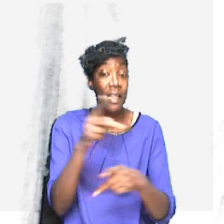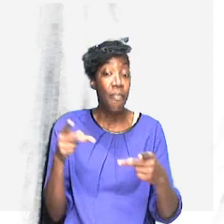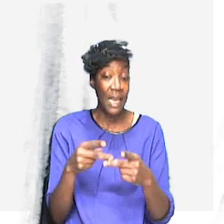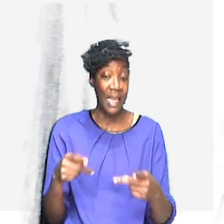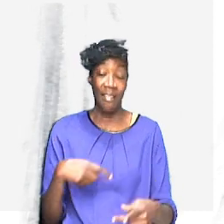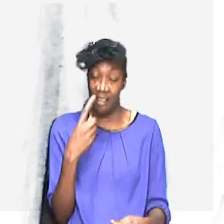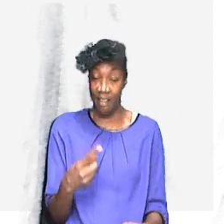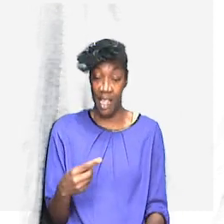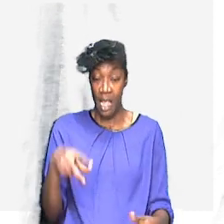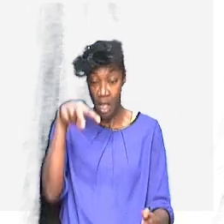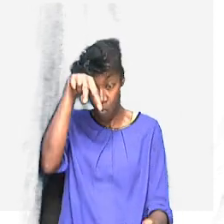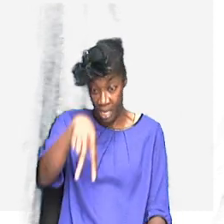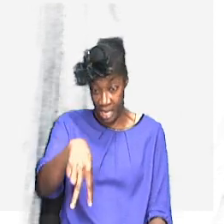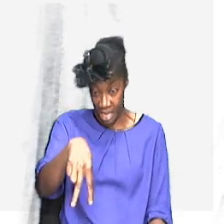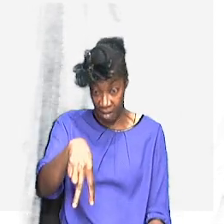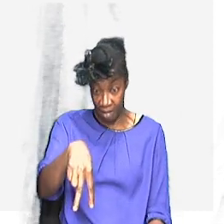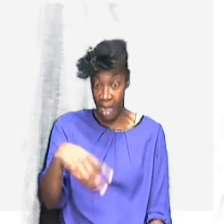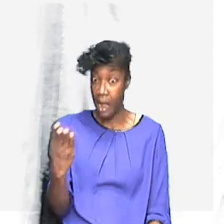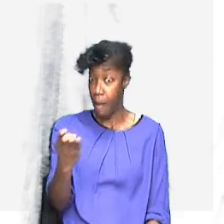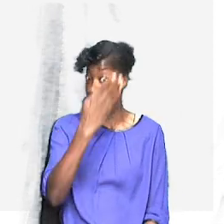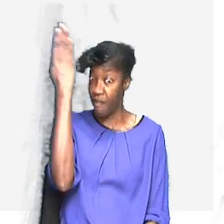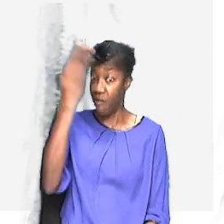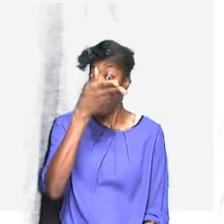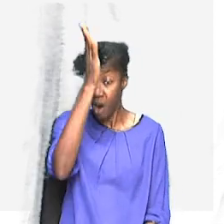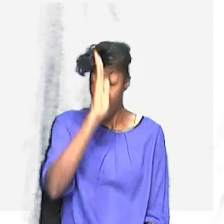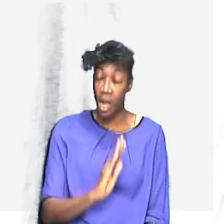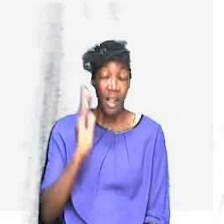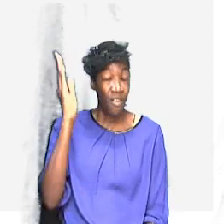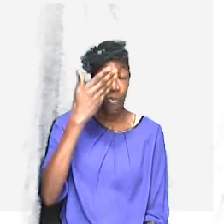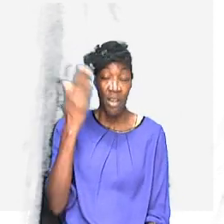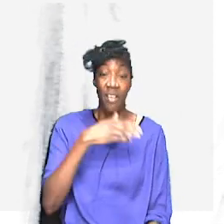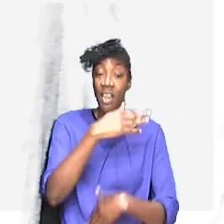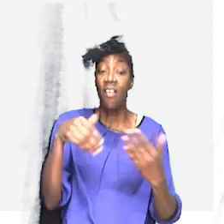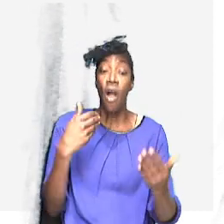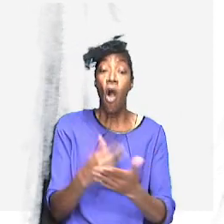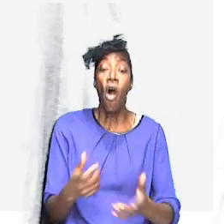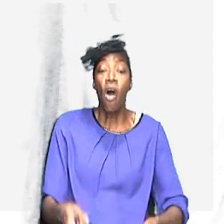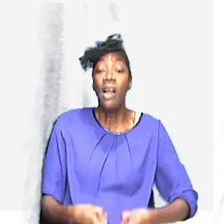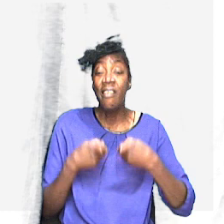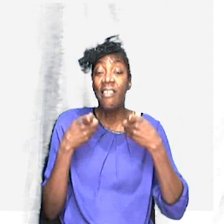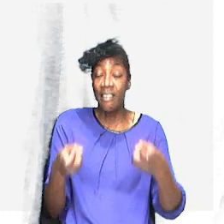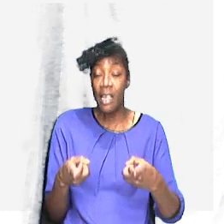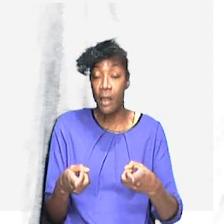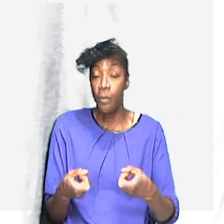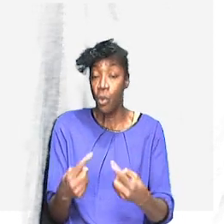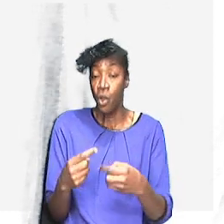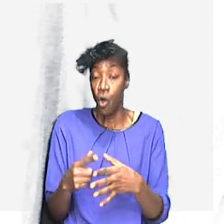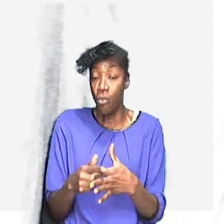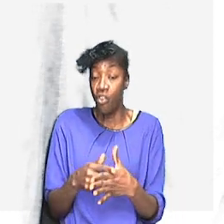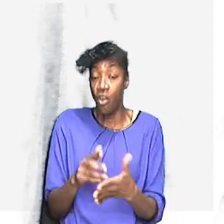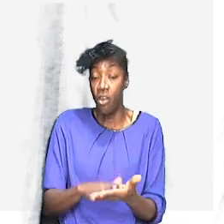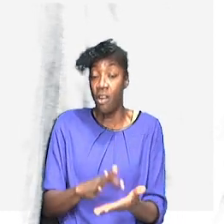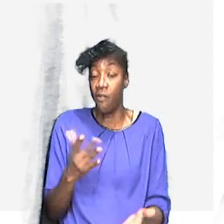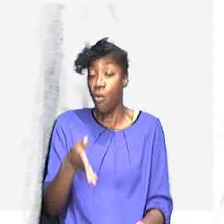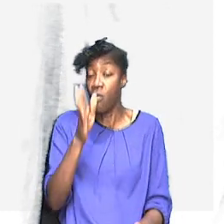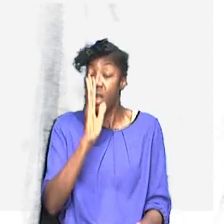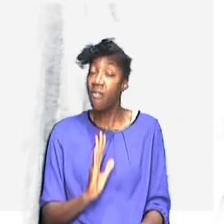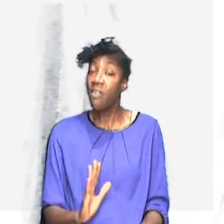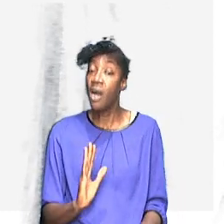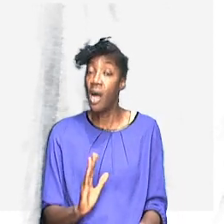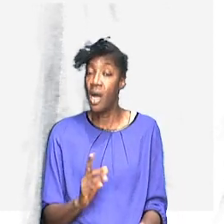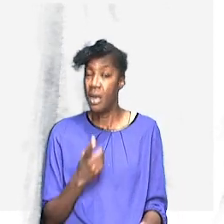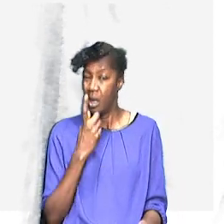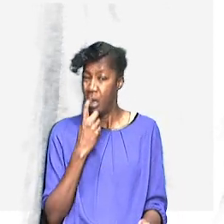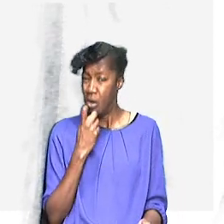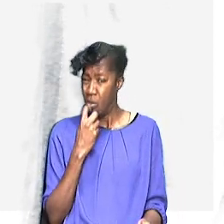stand before the presence of God, because all have sinned according to the Psalms and have come short of the glory of God. So who